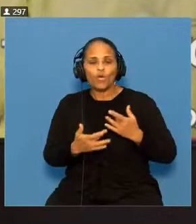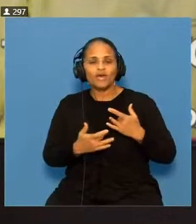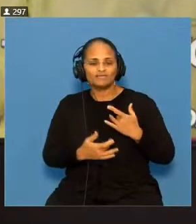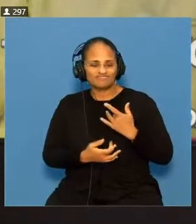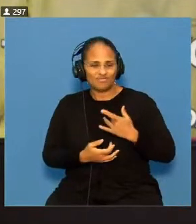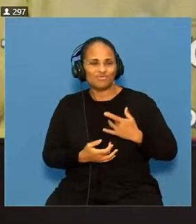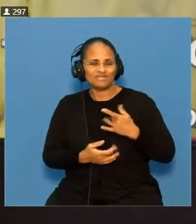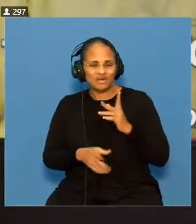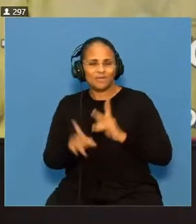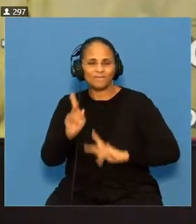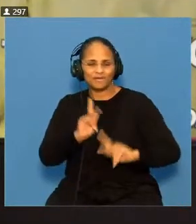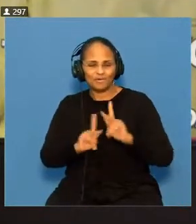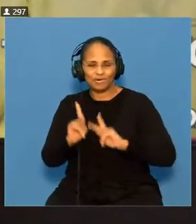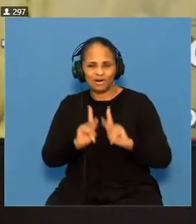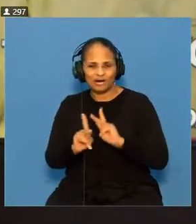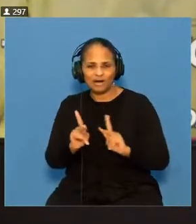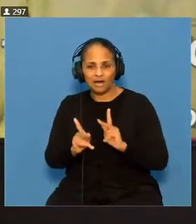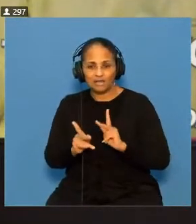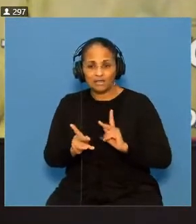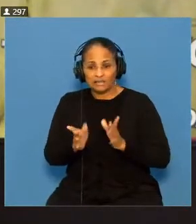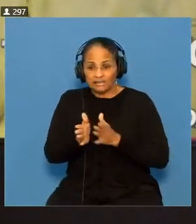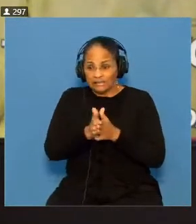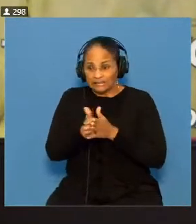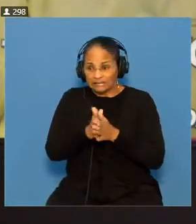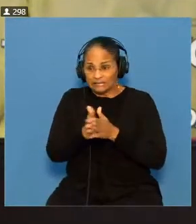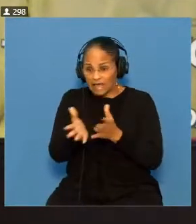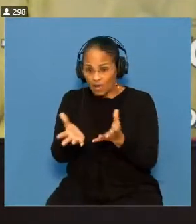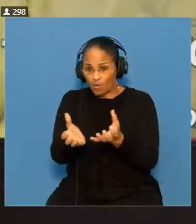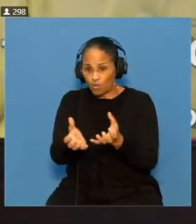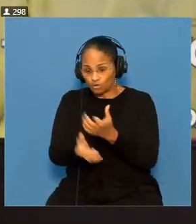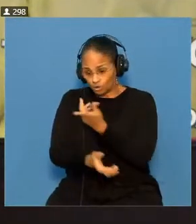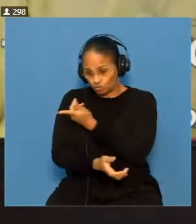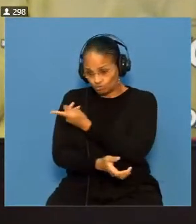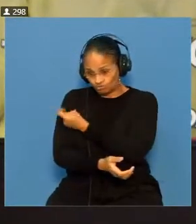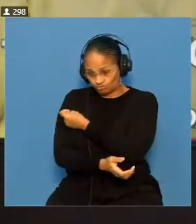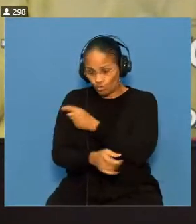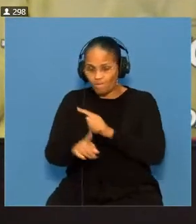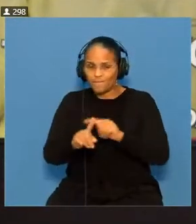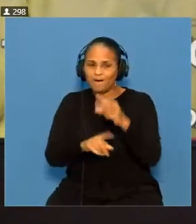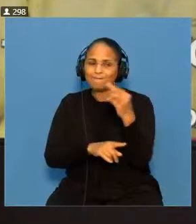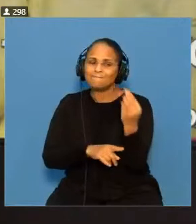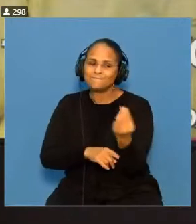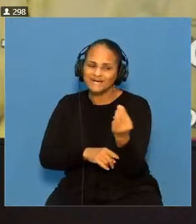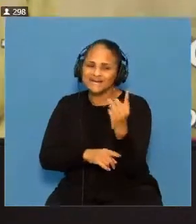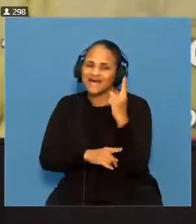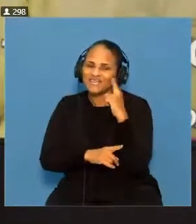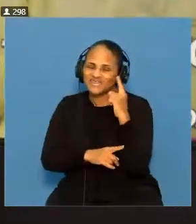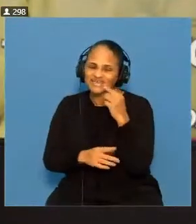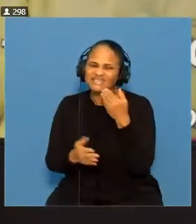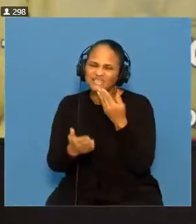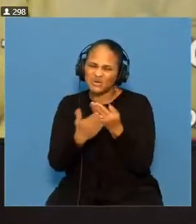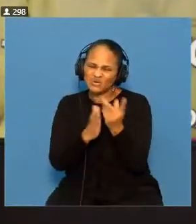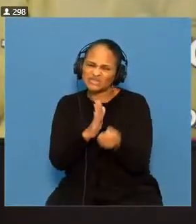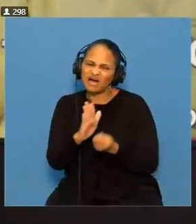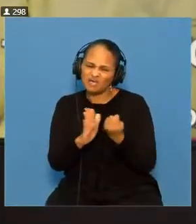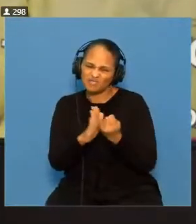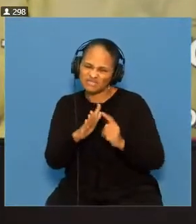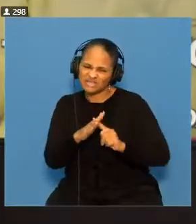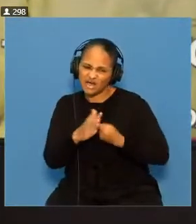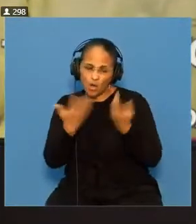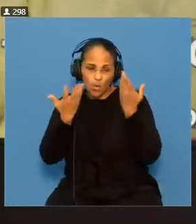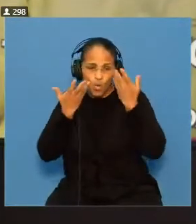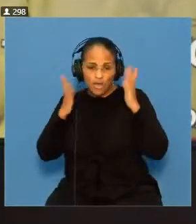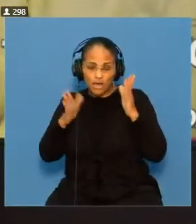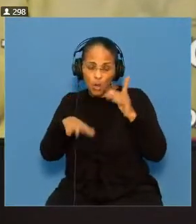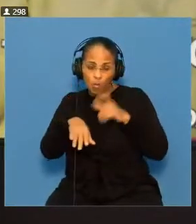appreciative that persons are keen to take the vaccine, which we're encouraging everyone to do, Monday, I think, is a sufficient time for rolling out. We don't know what time the